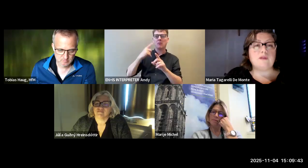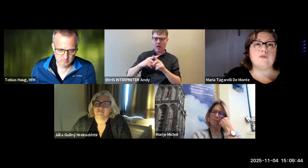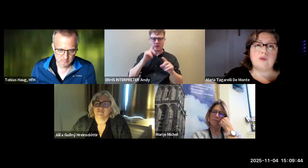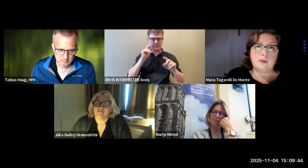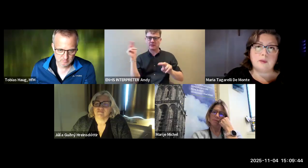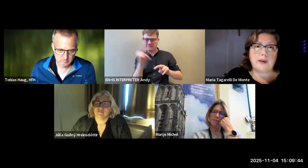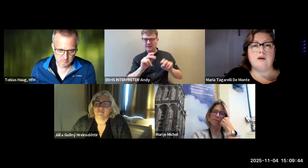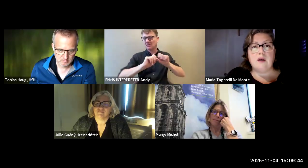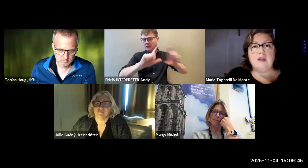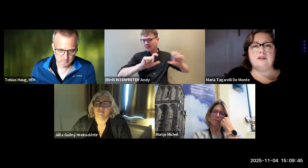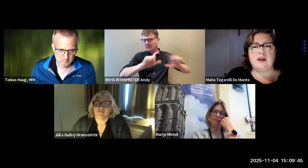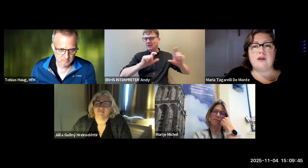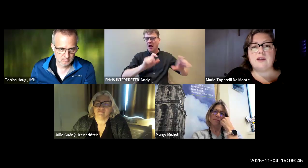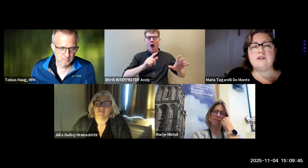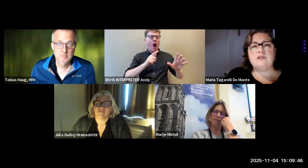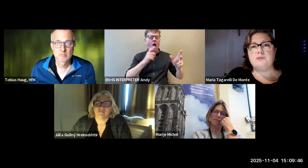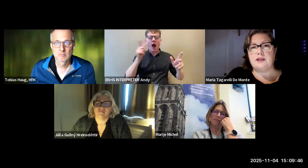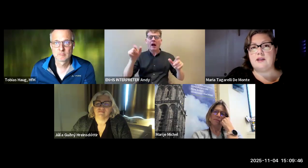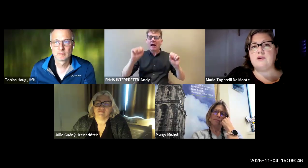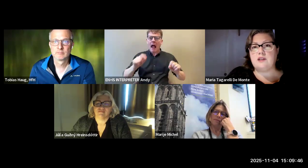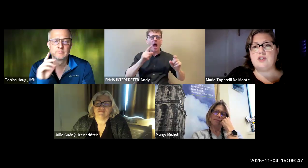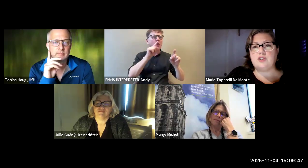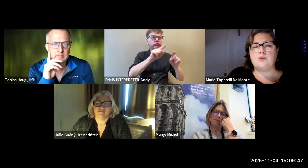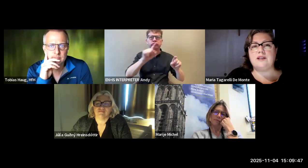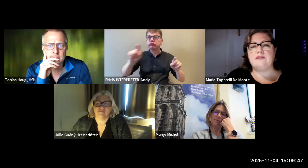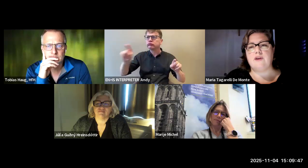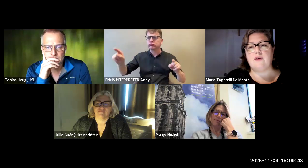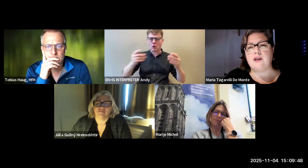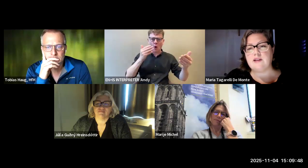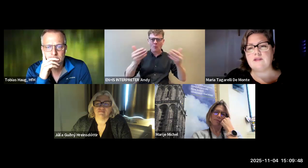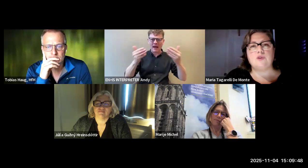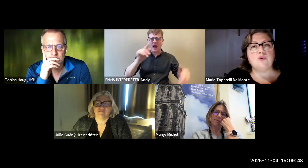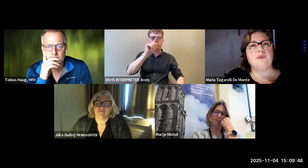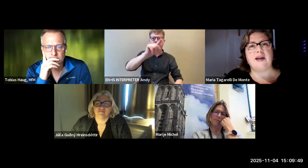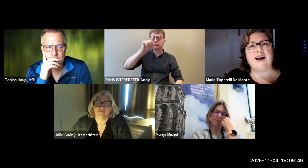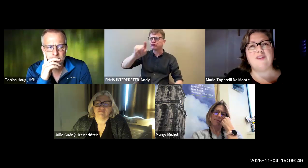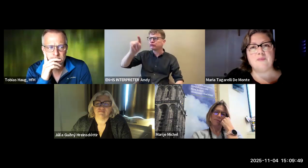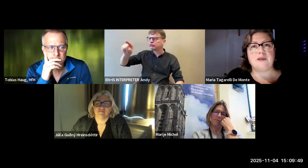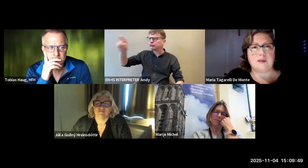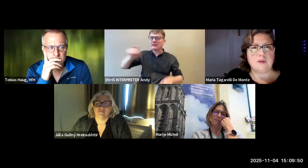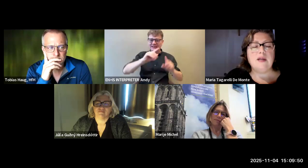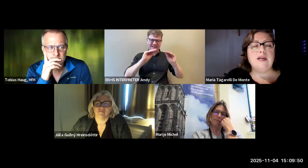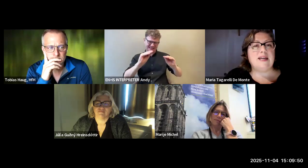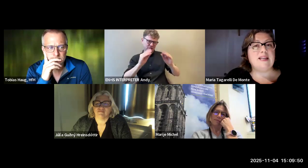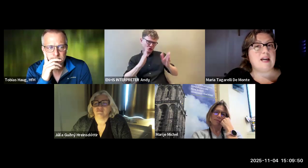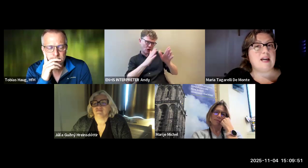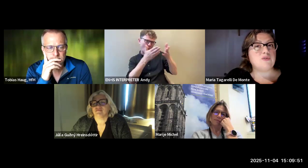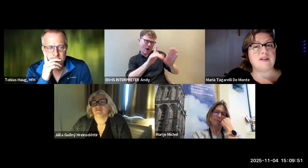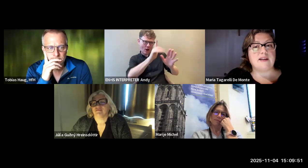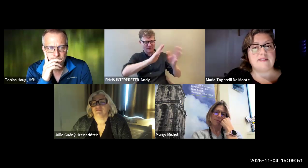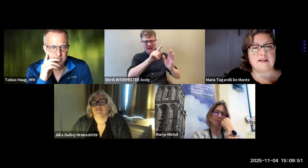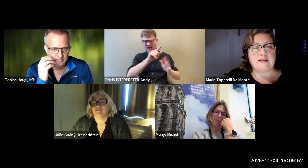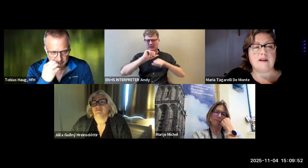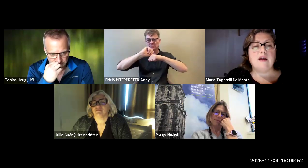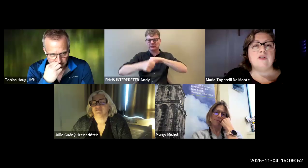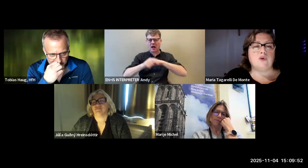the opportunity to compare the variant used by their teacher with variants used by other people in